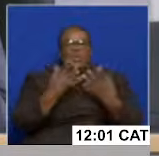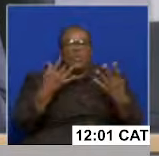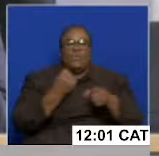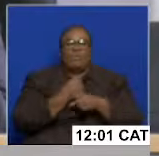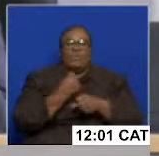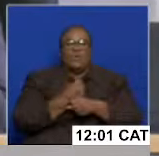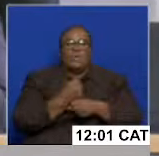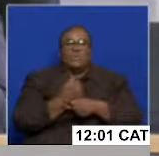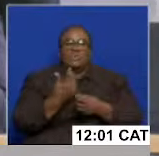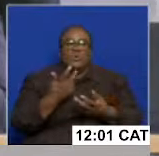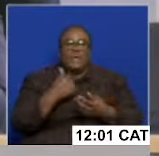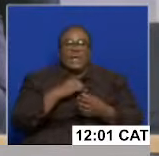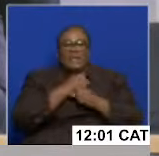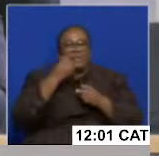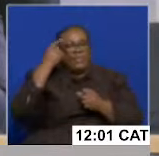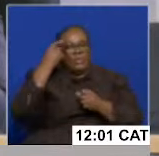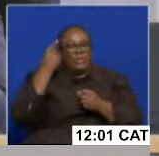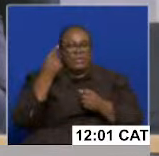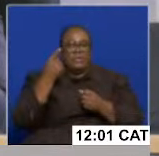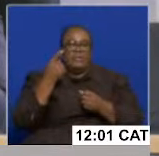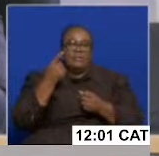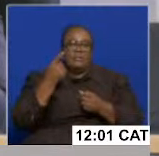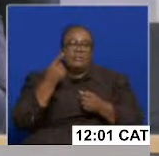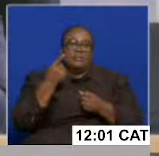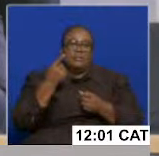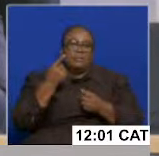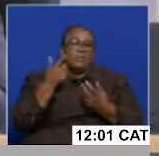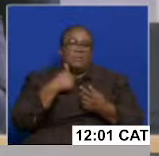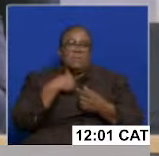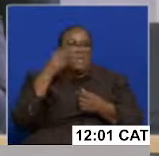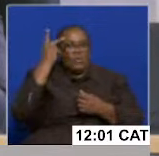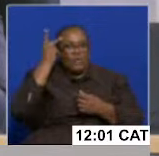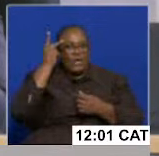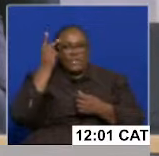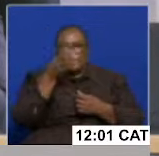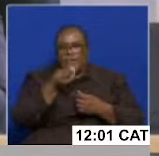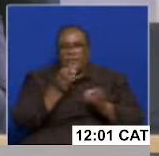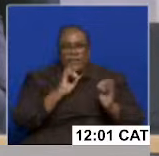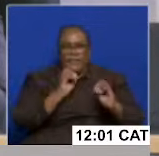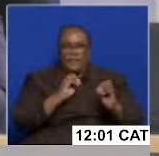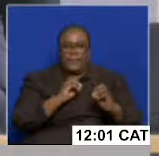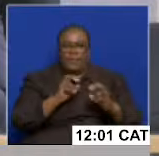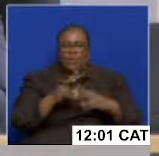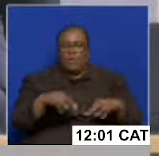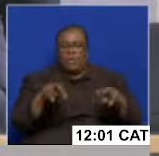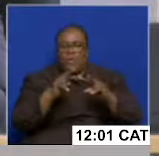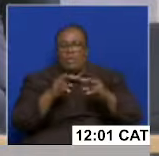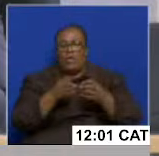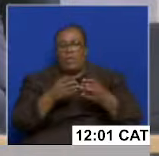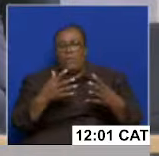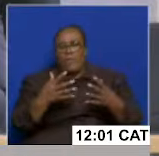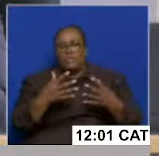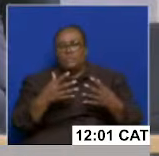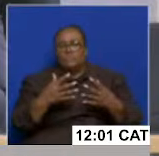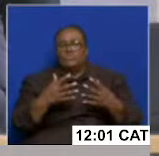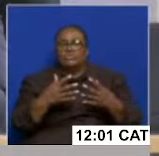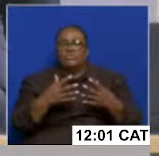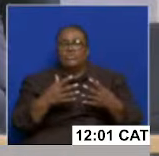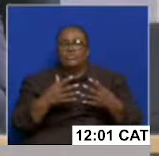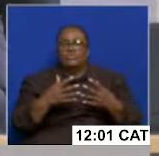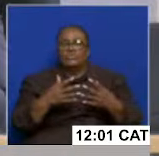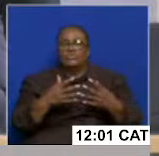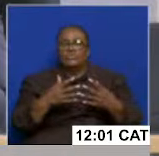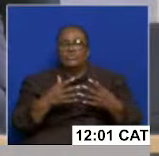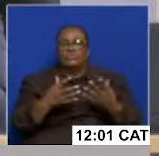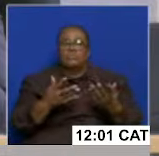like, I didn't have that knowledge that they will finally reach to this amount at the end of the day.